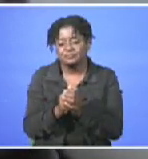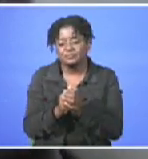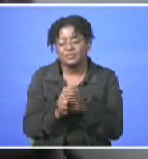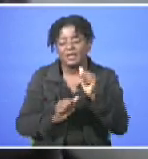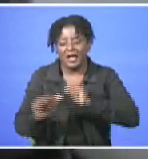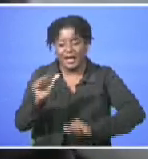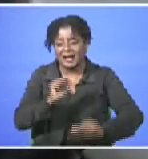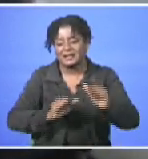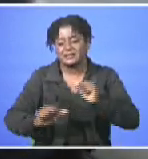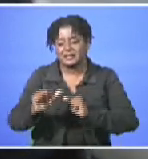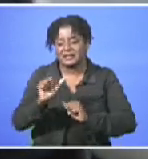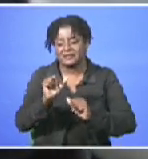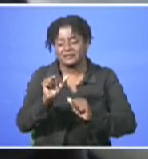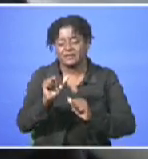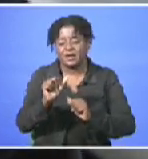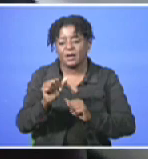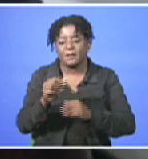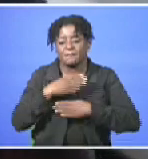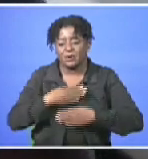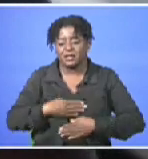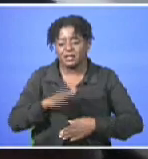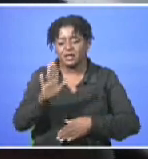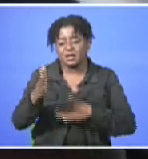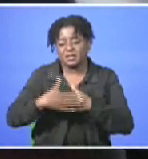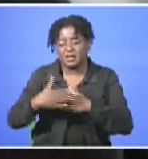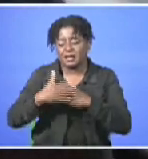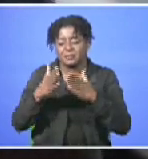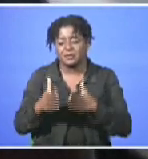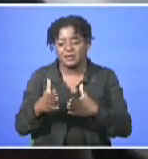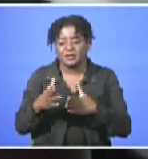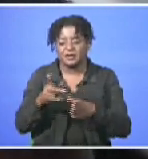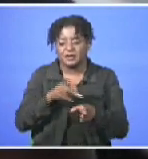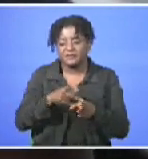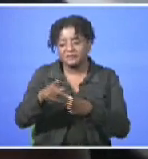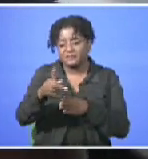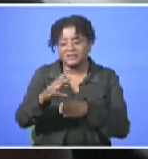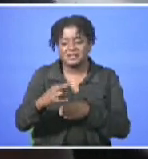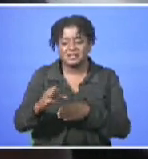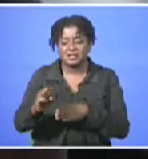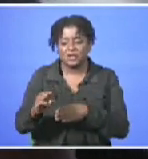Active Body, your neighborhood physio, Finesse Physiotherapy,